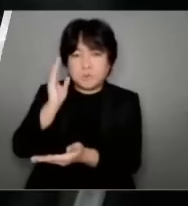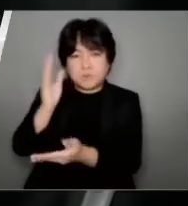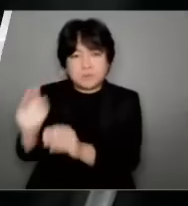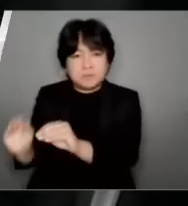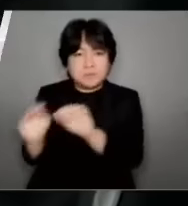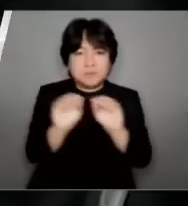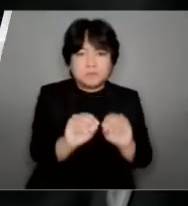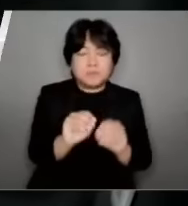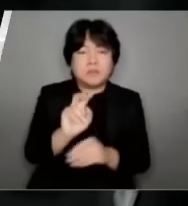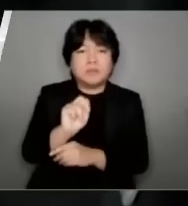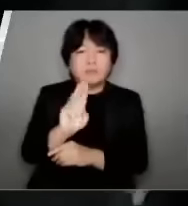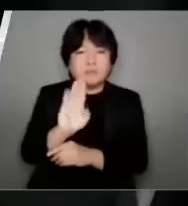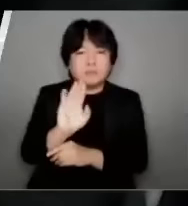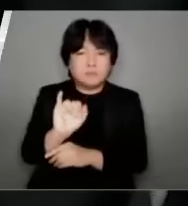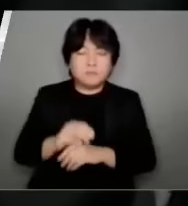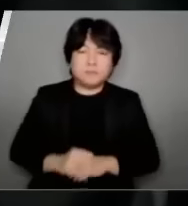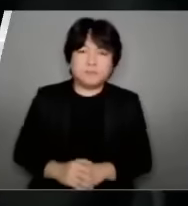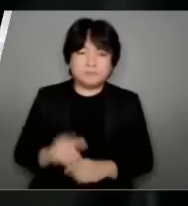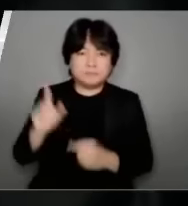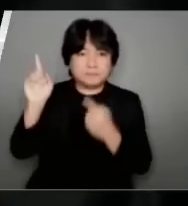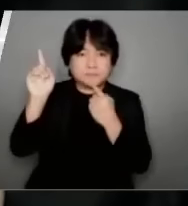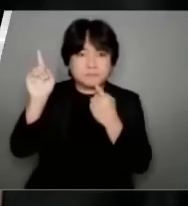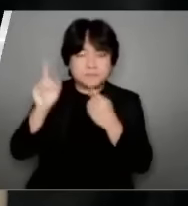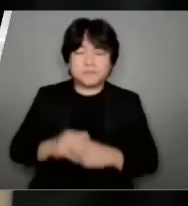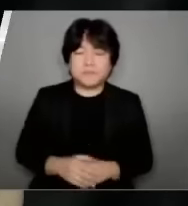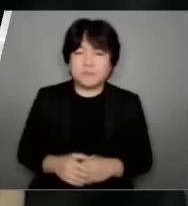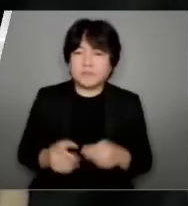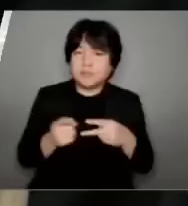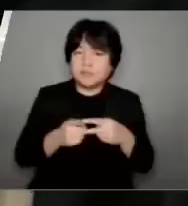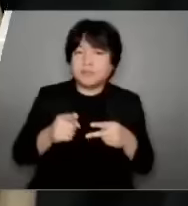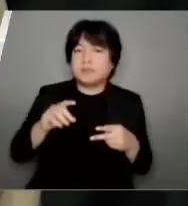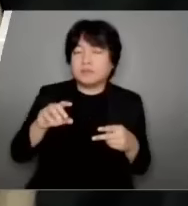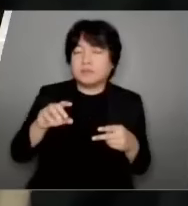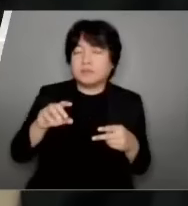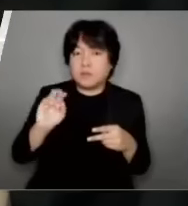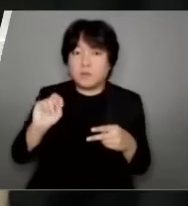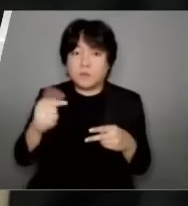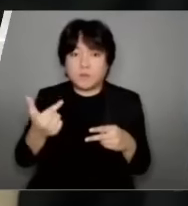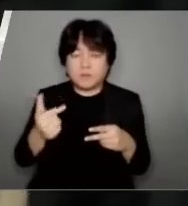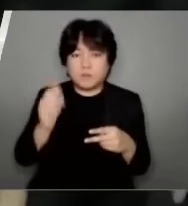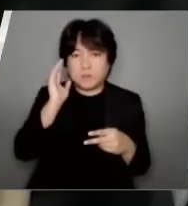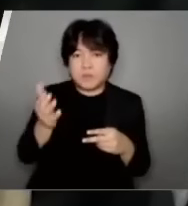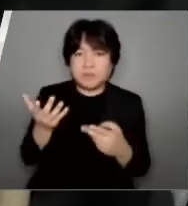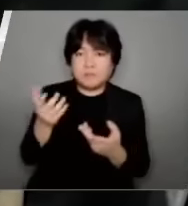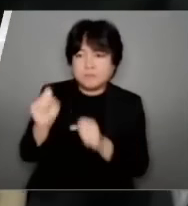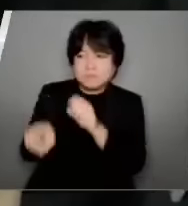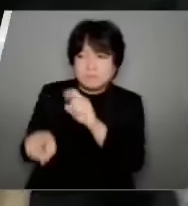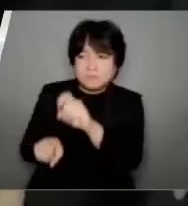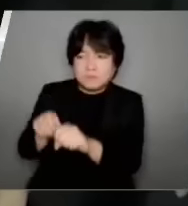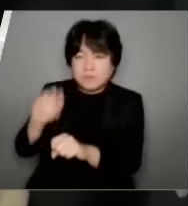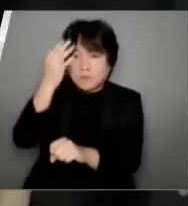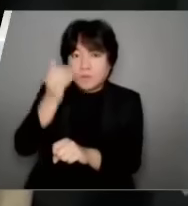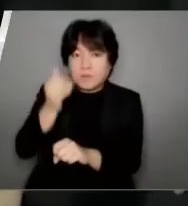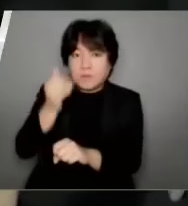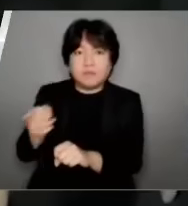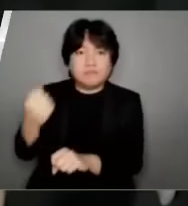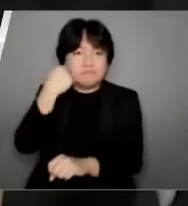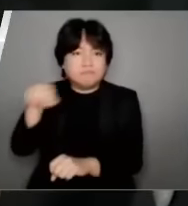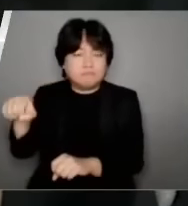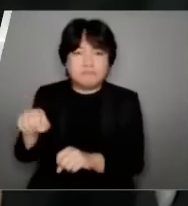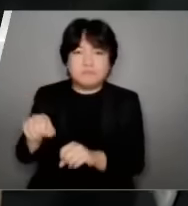for Cassandra Ong, she will be inquested for obstruction of justice and violation of the Passport